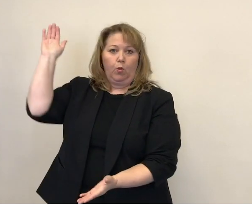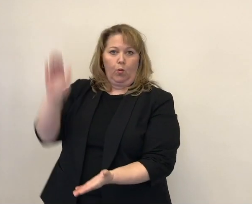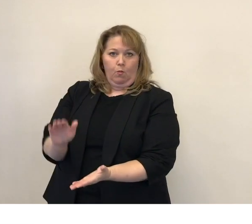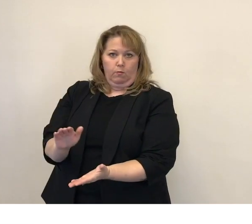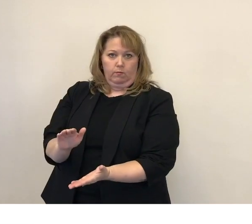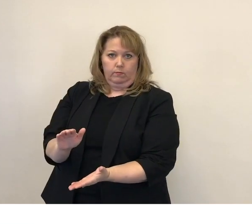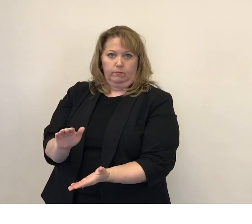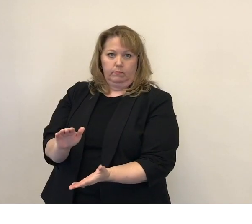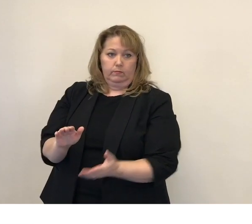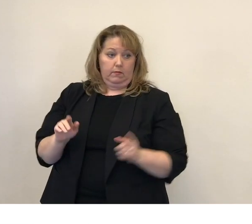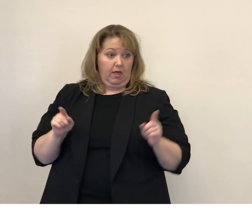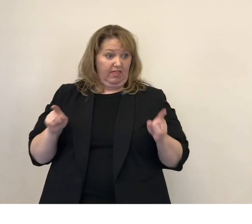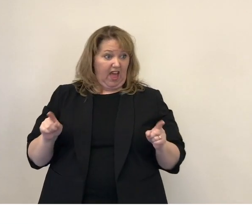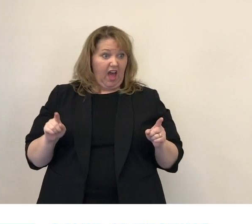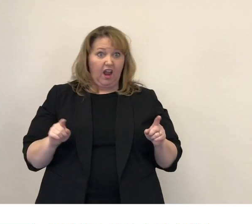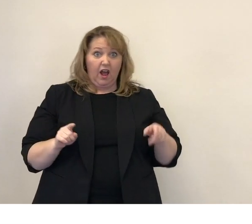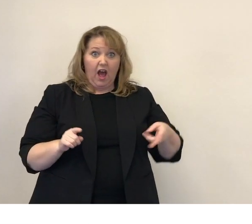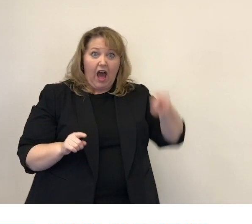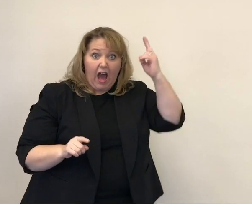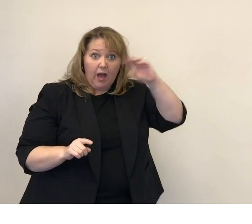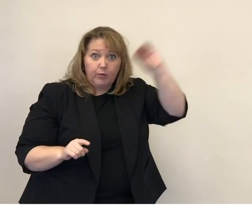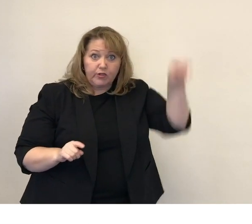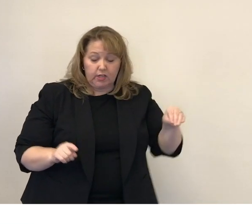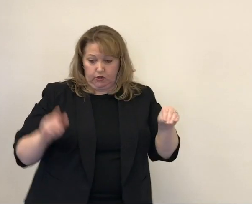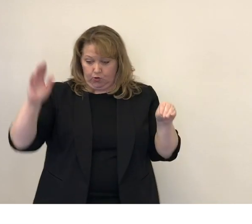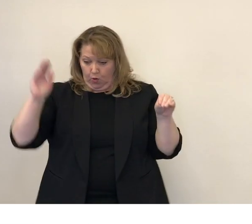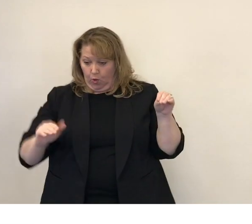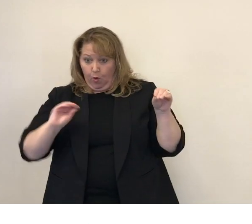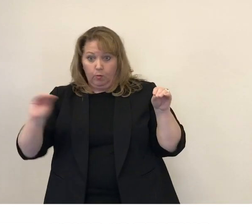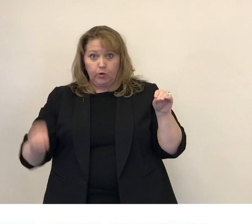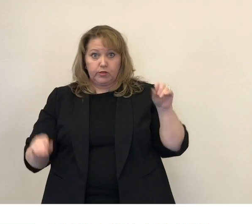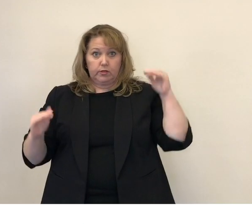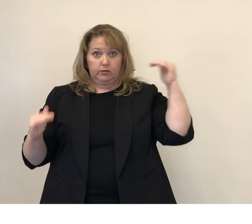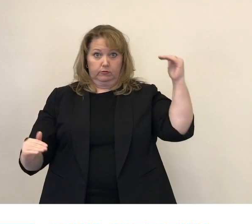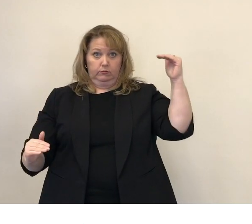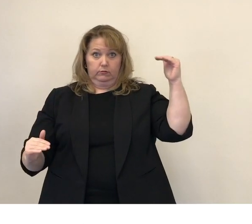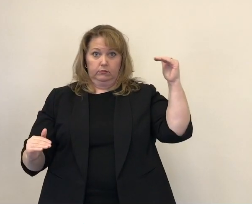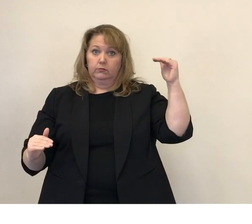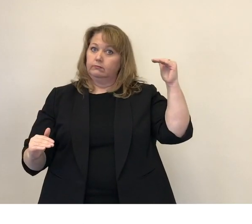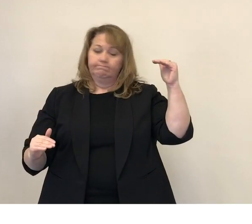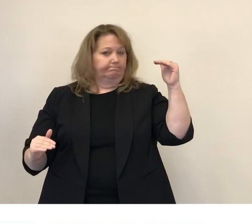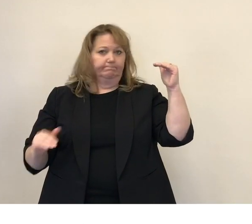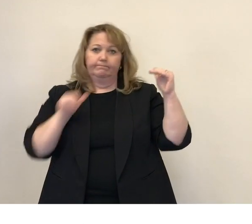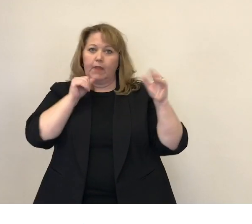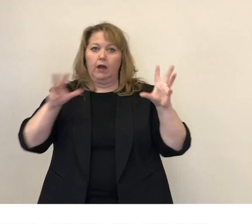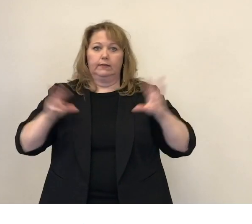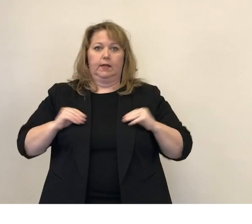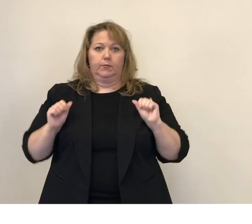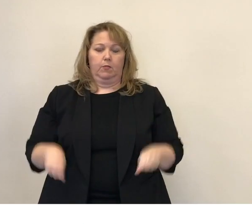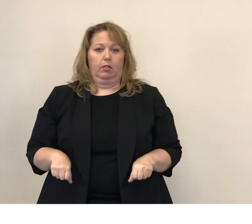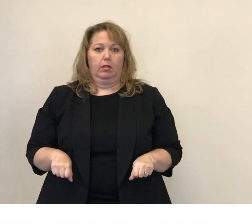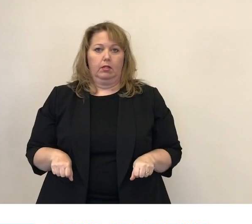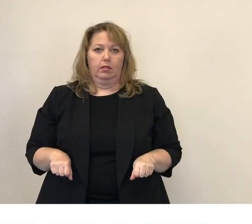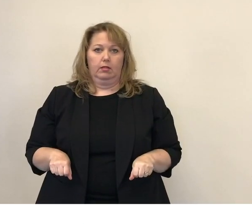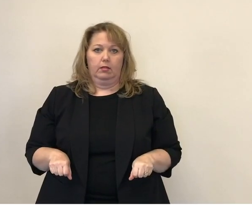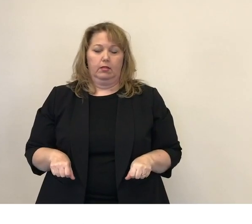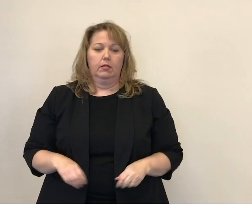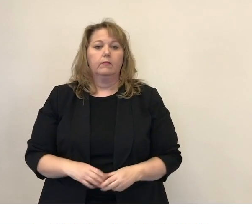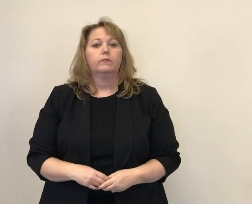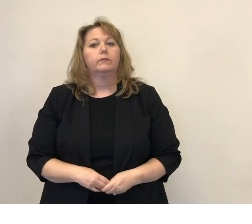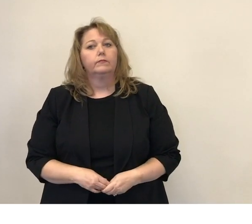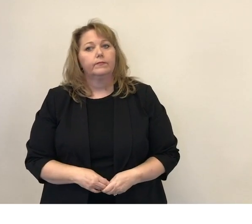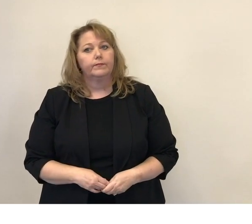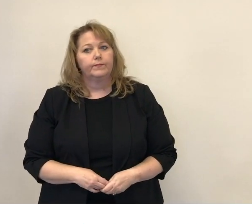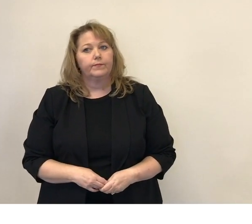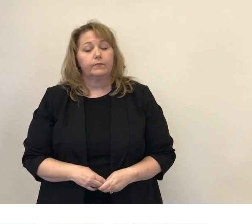me, that is a big problem, and we will have to work to correct that problem. So when the federal government sent